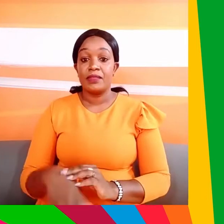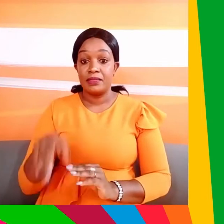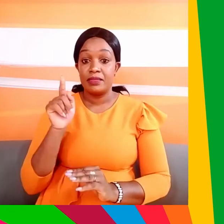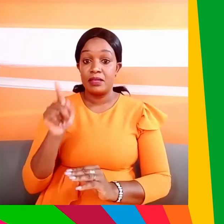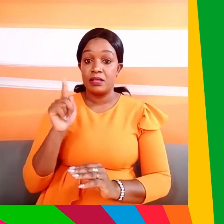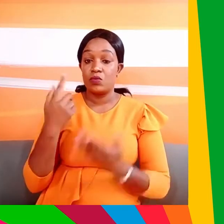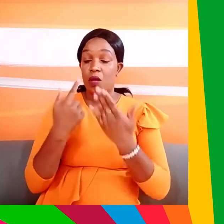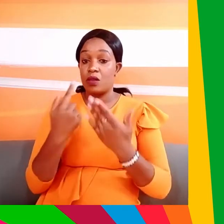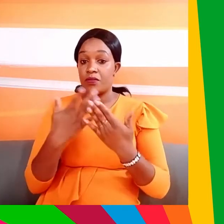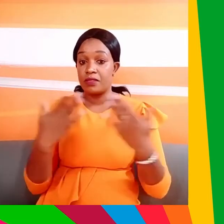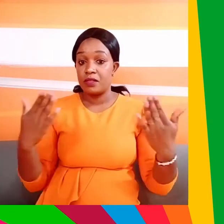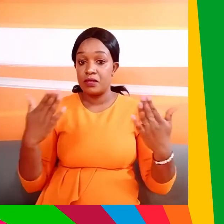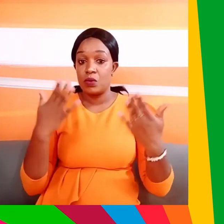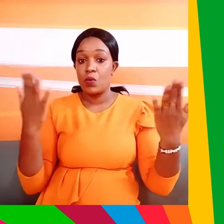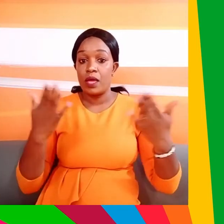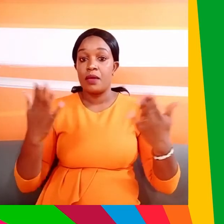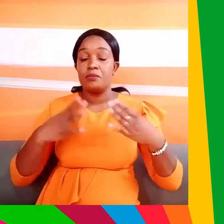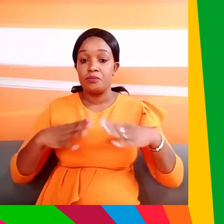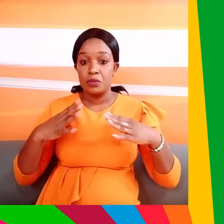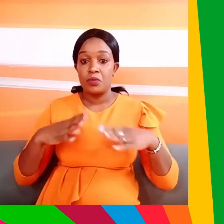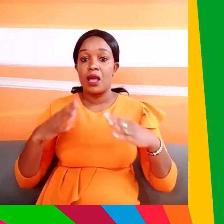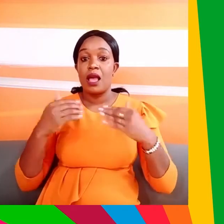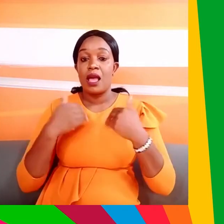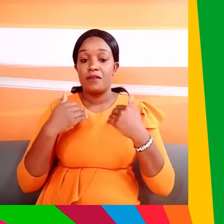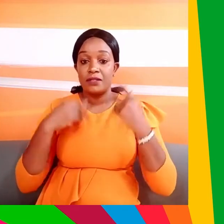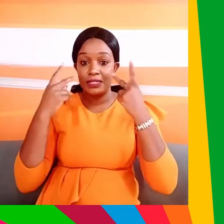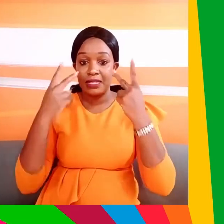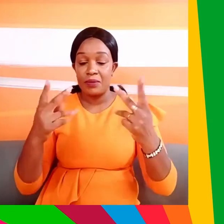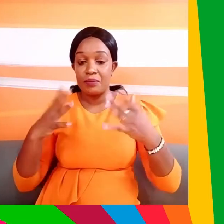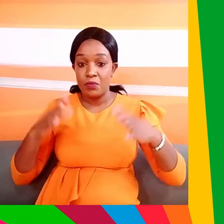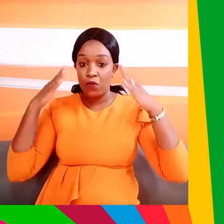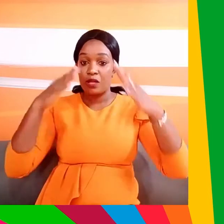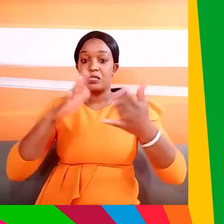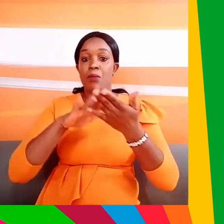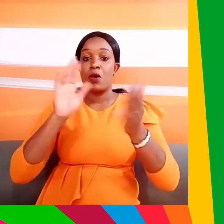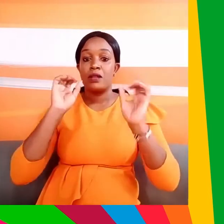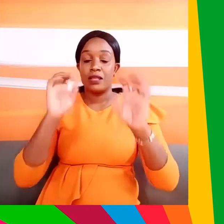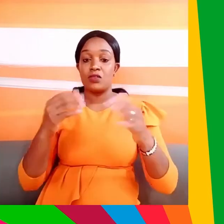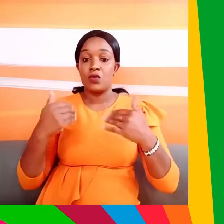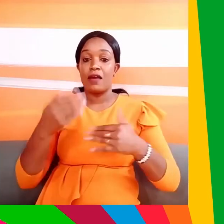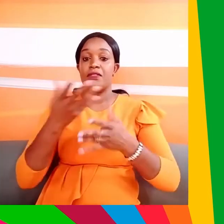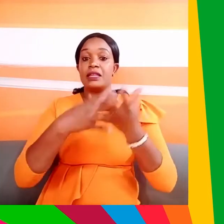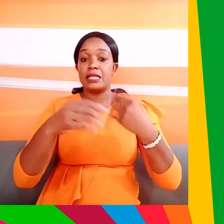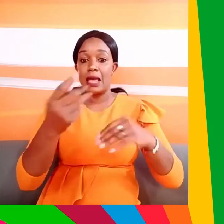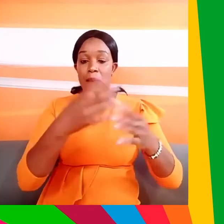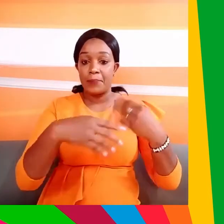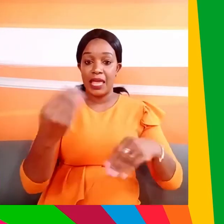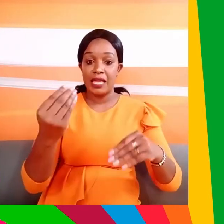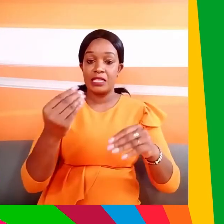under so much pressure, we're perhaps not paying as much attention to how that supply chain, those challenges